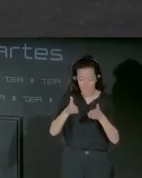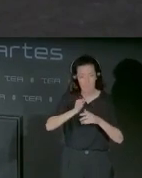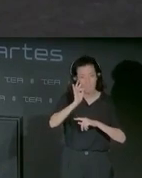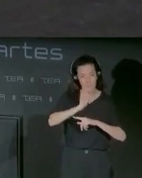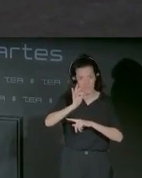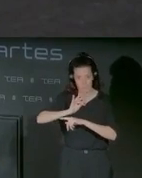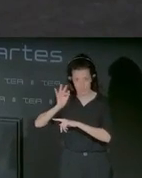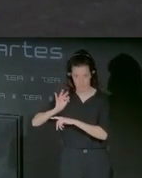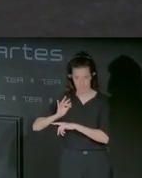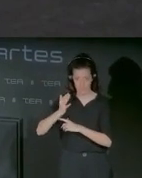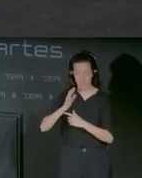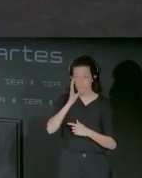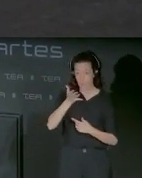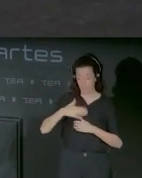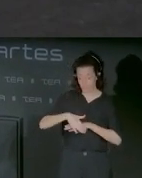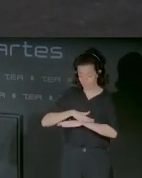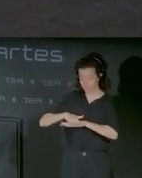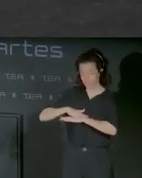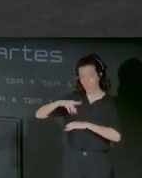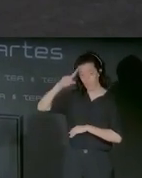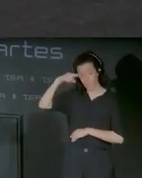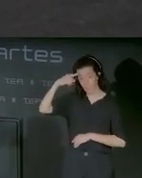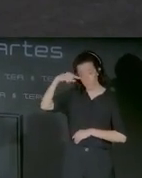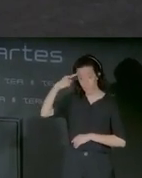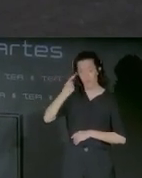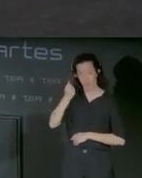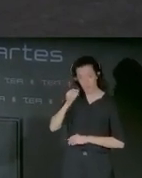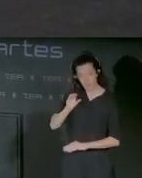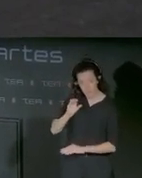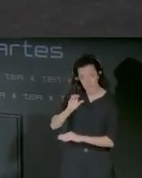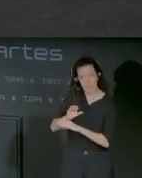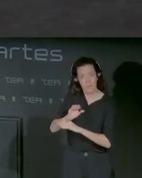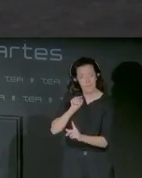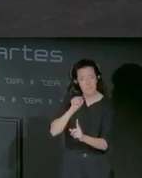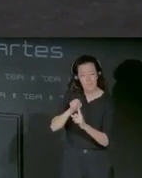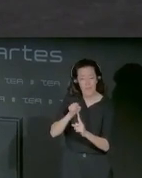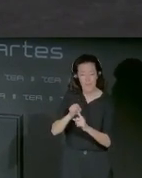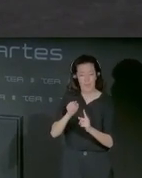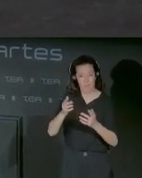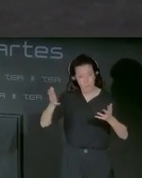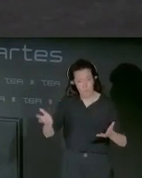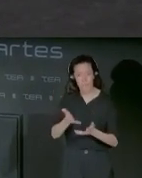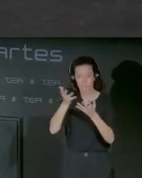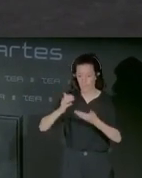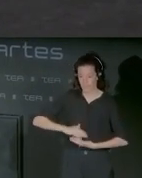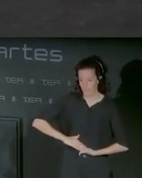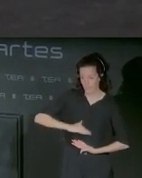gave funds for capacity building, not for programs. In